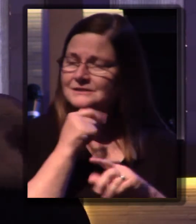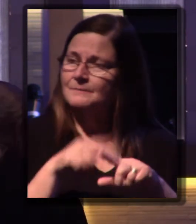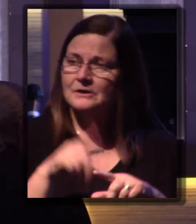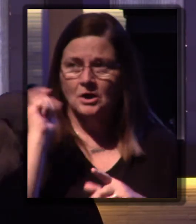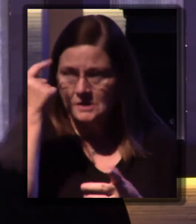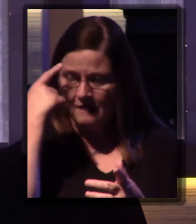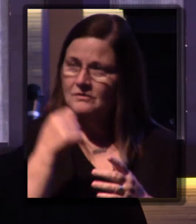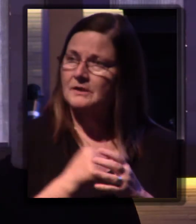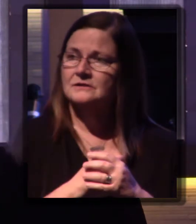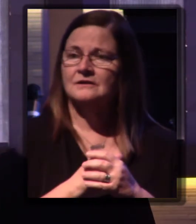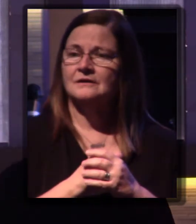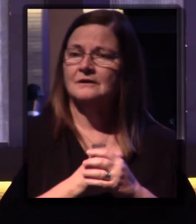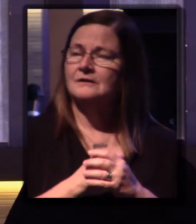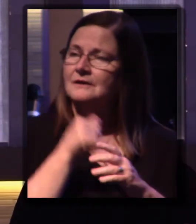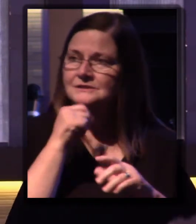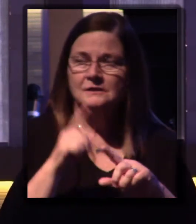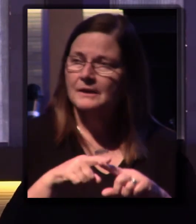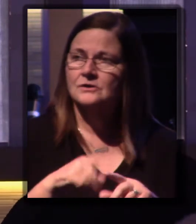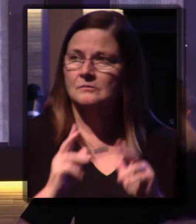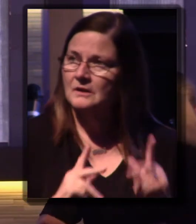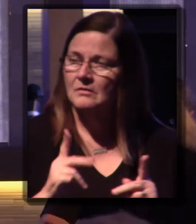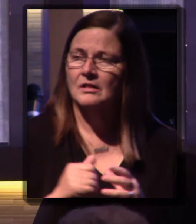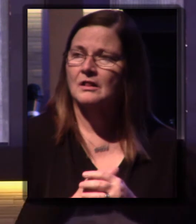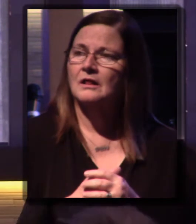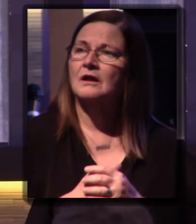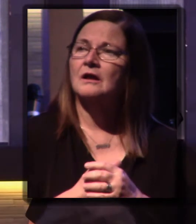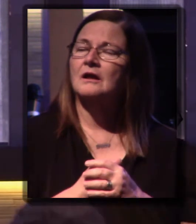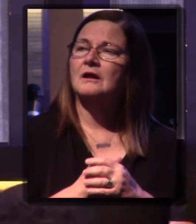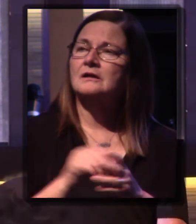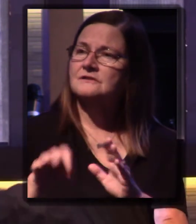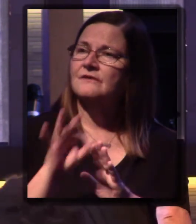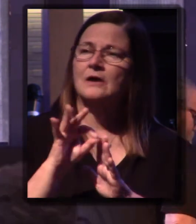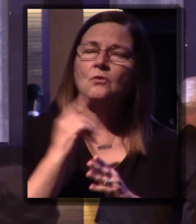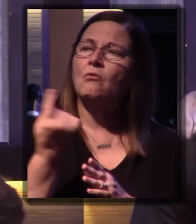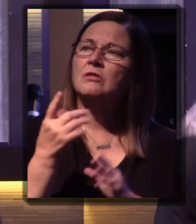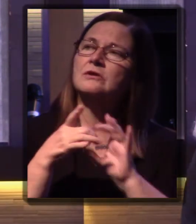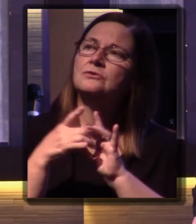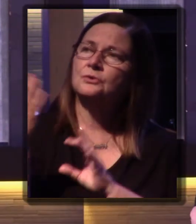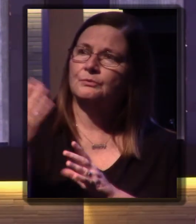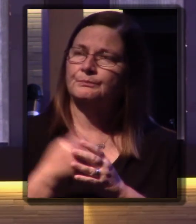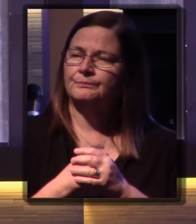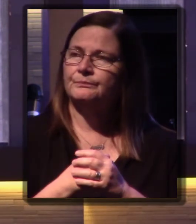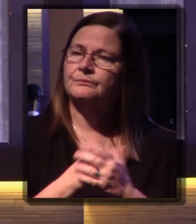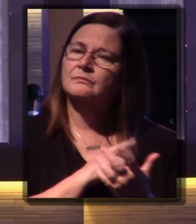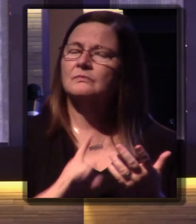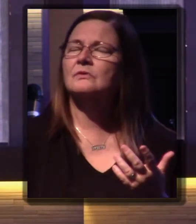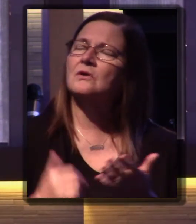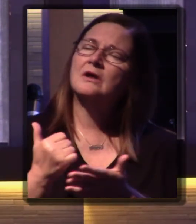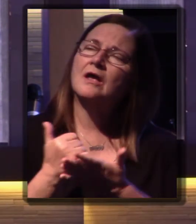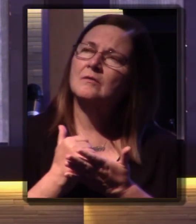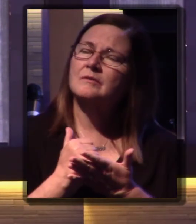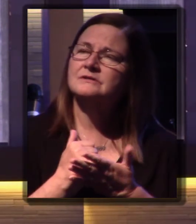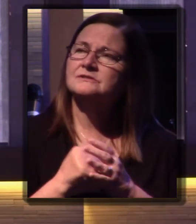by any government, any style of government, any man or woman, but that it is found only in you. So